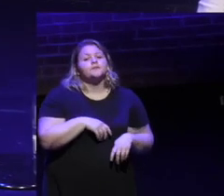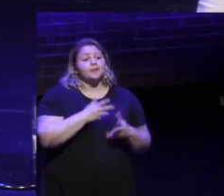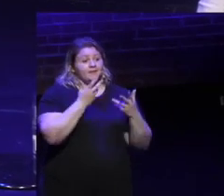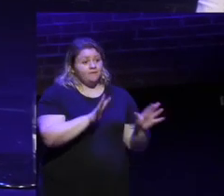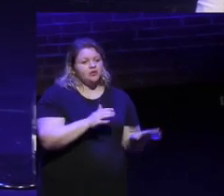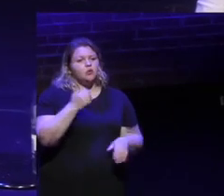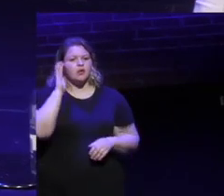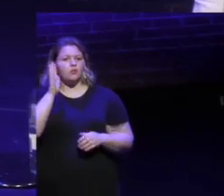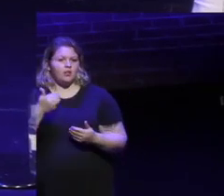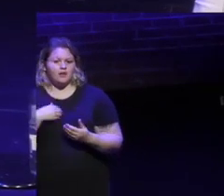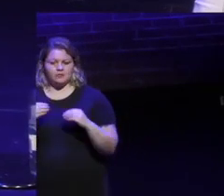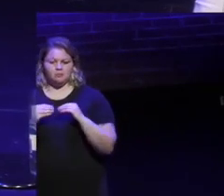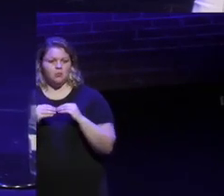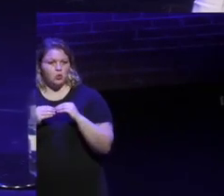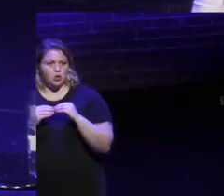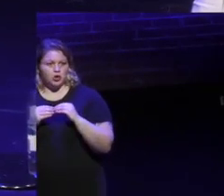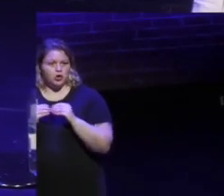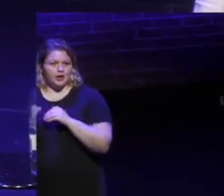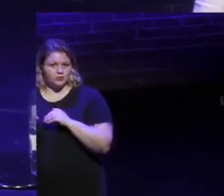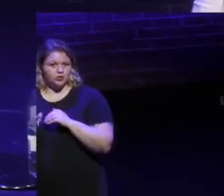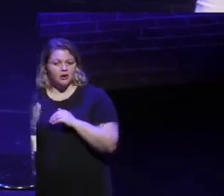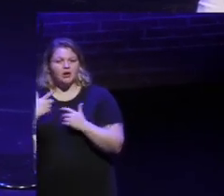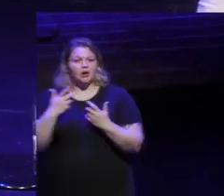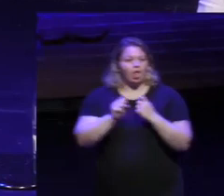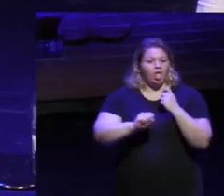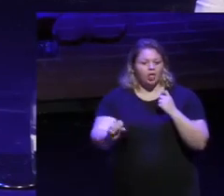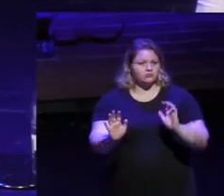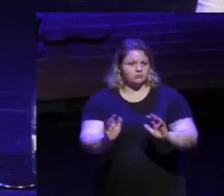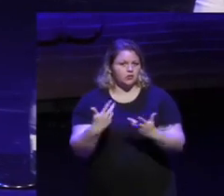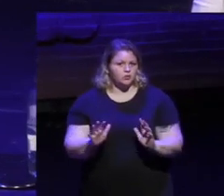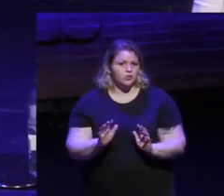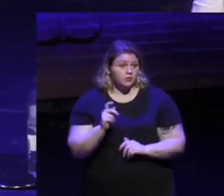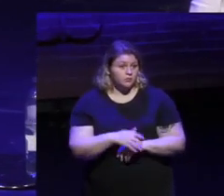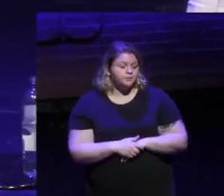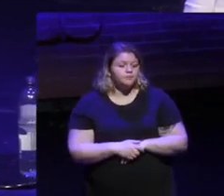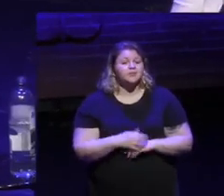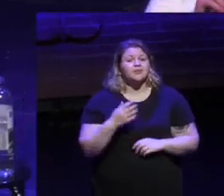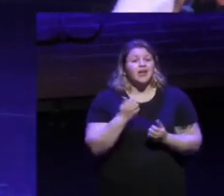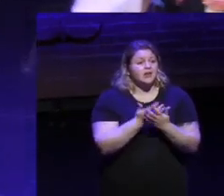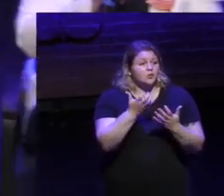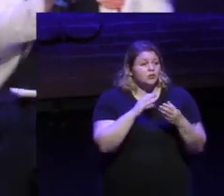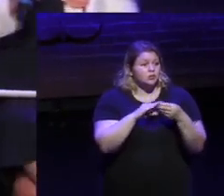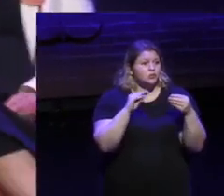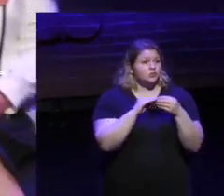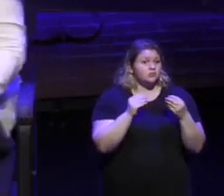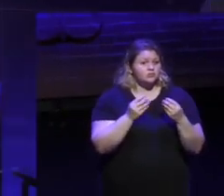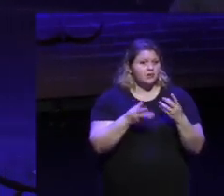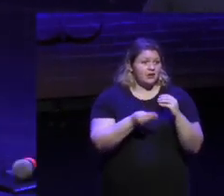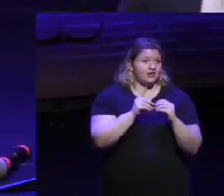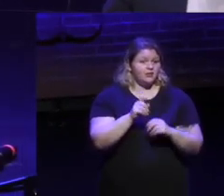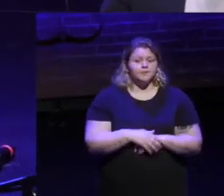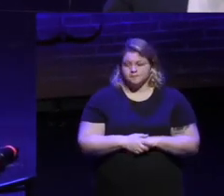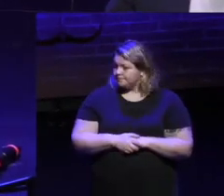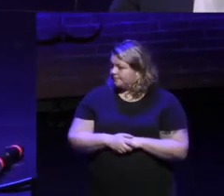right after this conversation. So I don't want to run over our time. But is there anything you would like to say as a closing thought? Well, thank you again for having